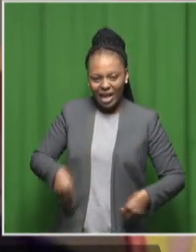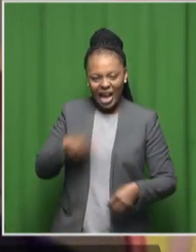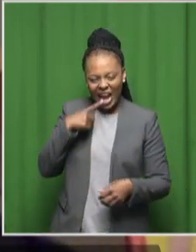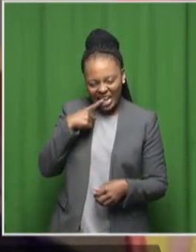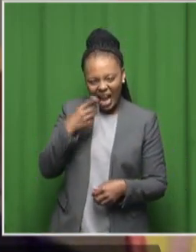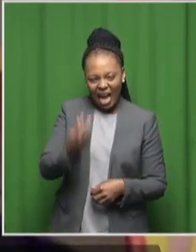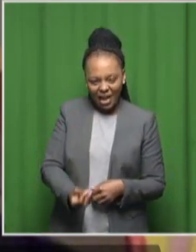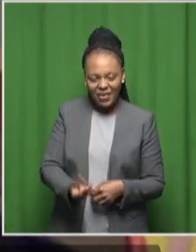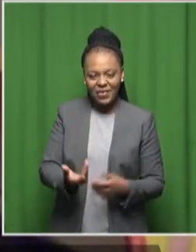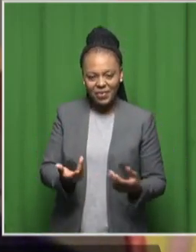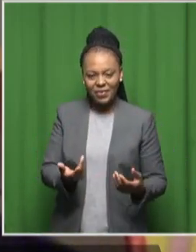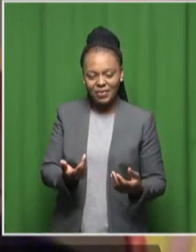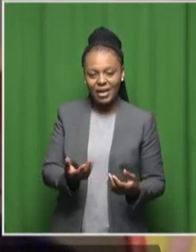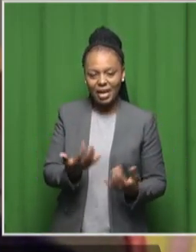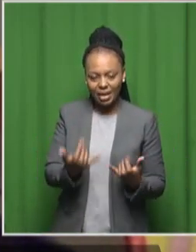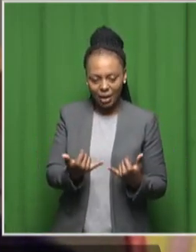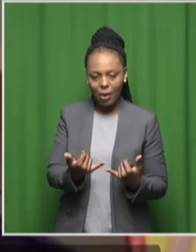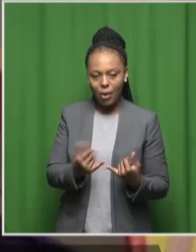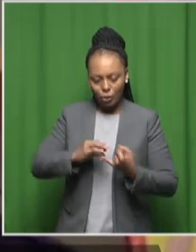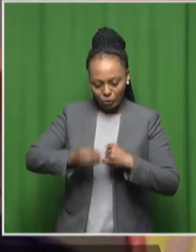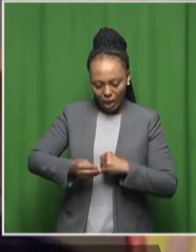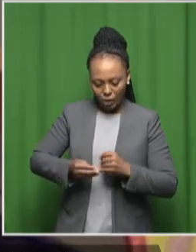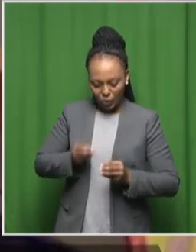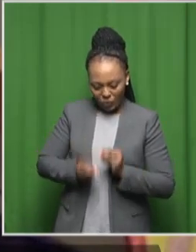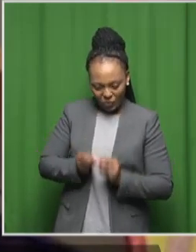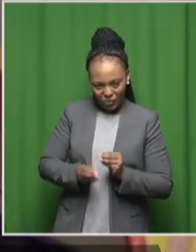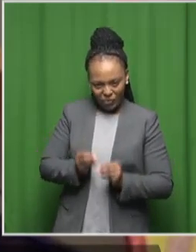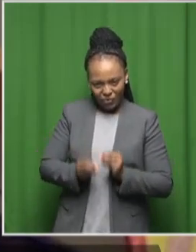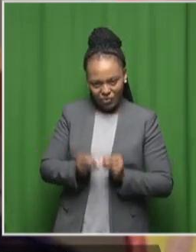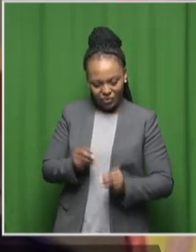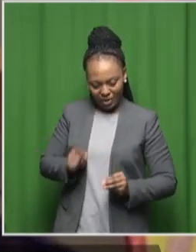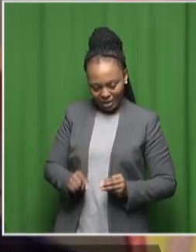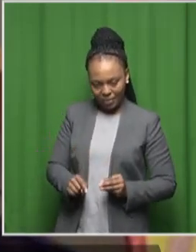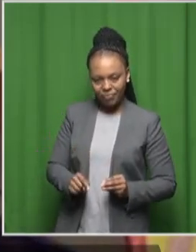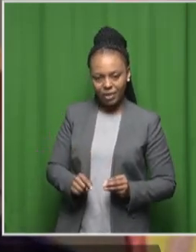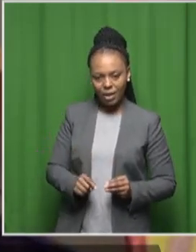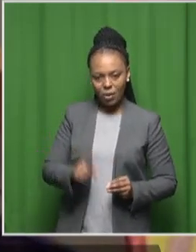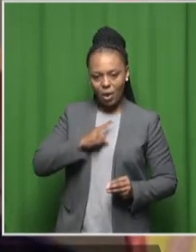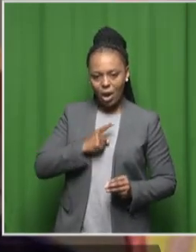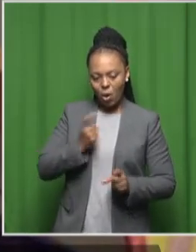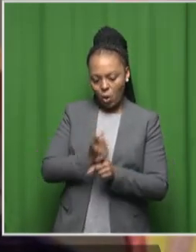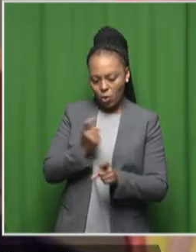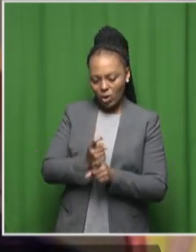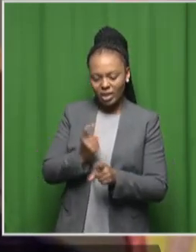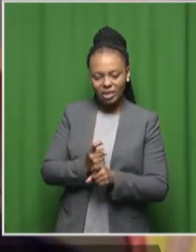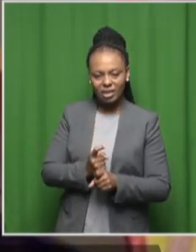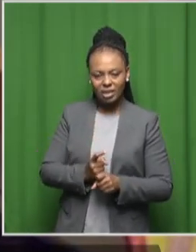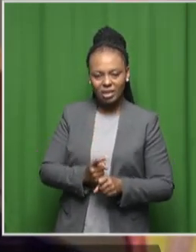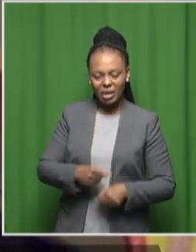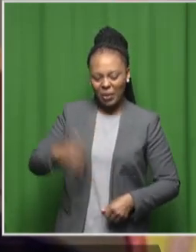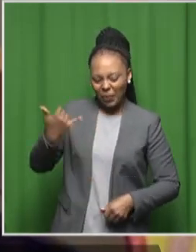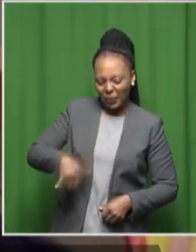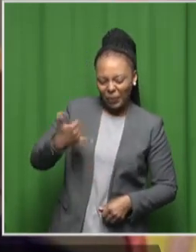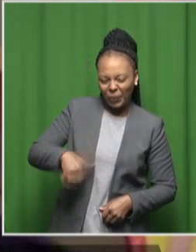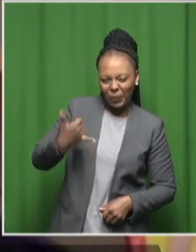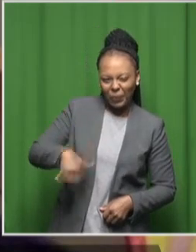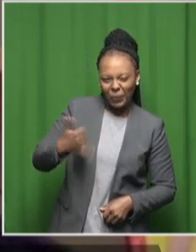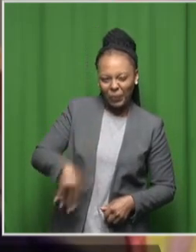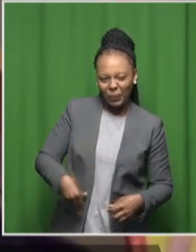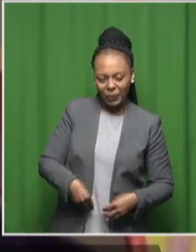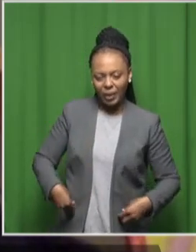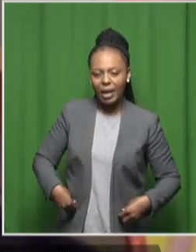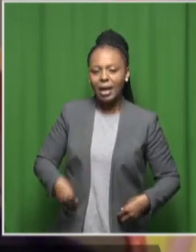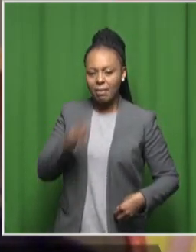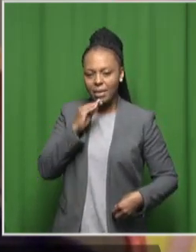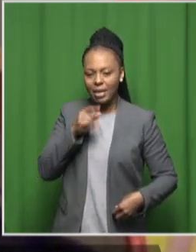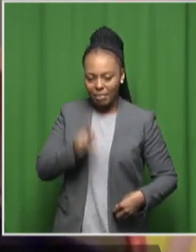body and redirect the venous flow and therefore stop this pain and improve the patient's life.